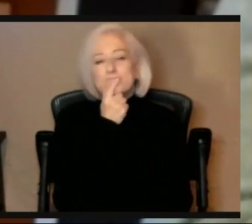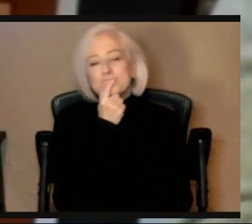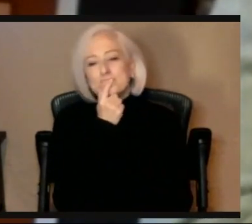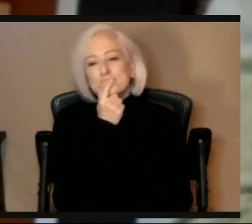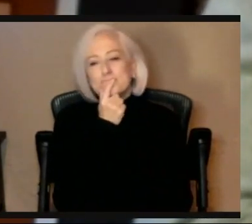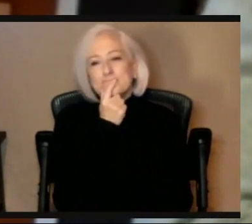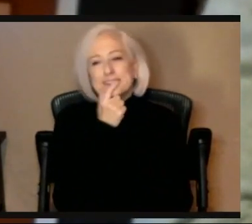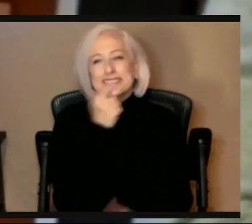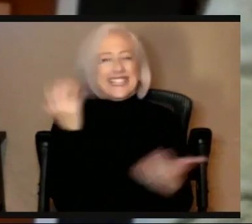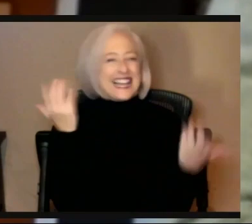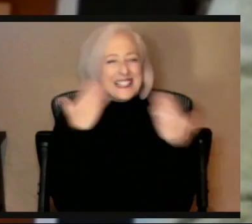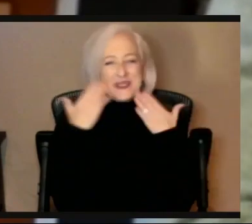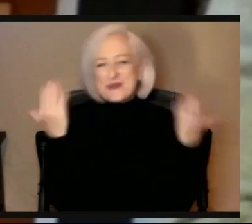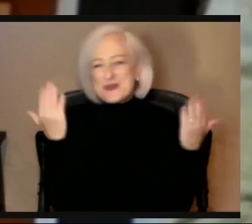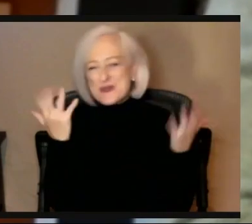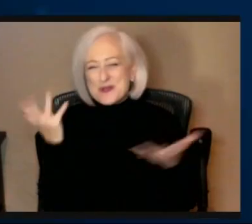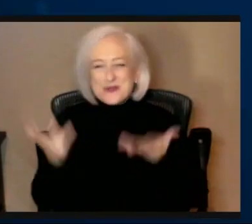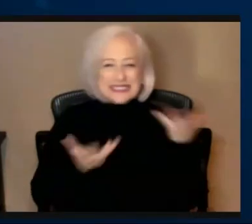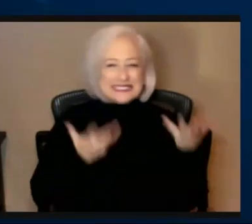I don't know.